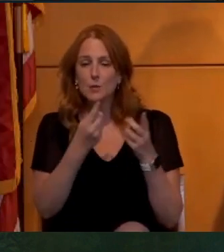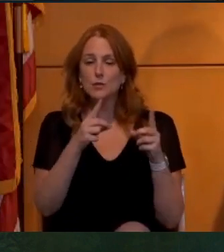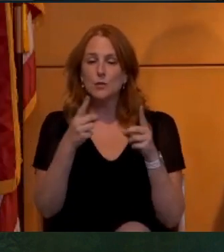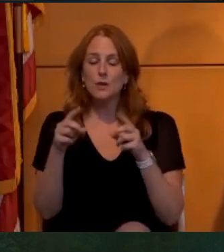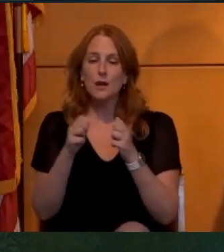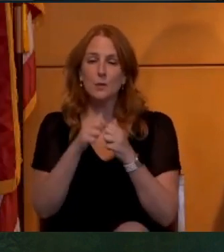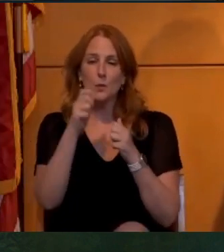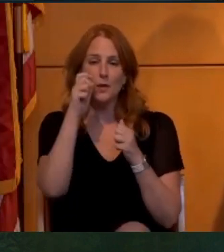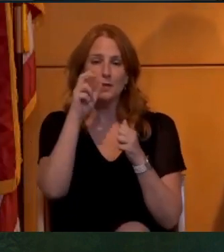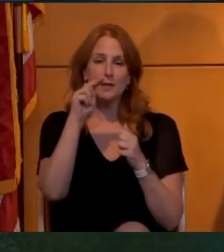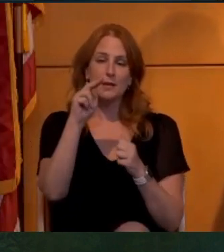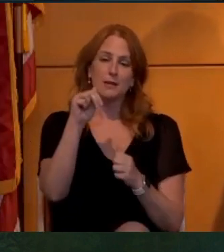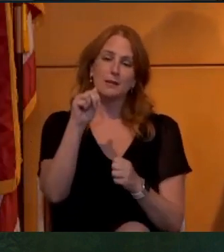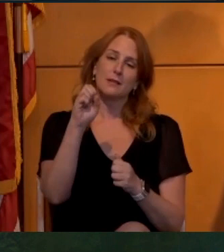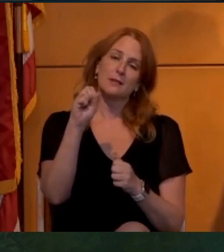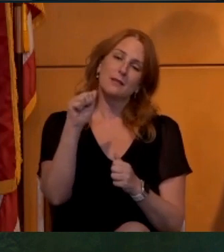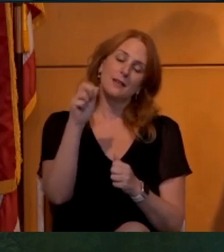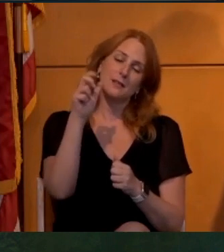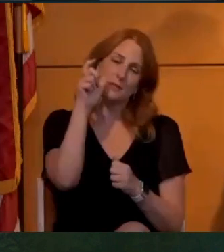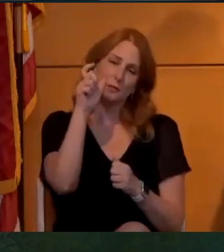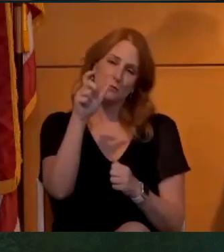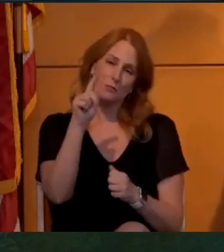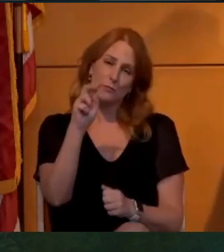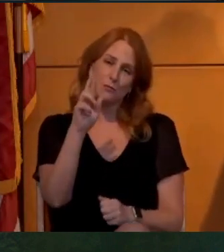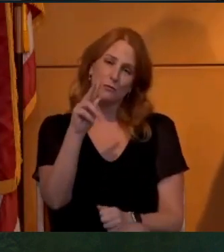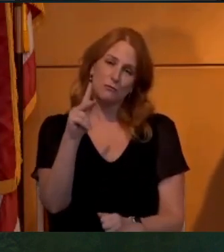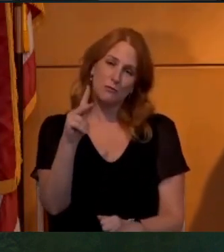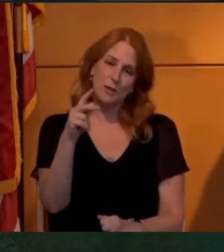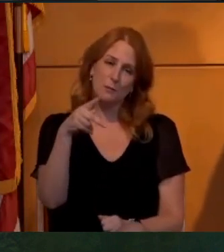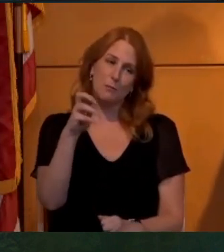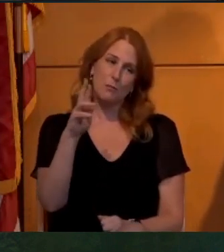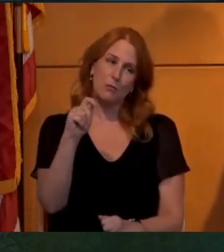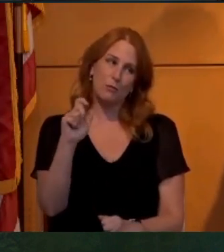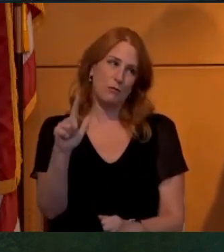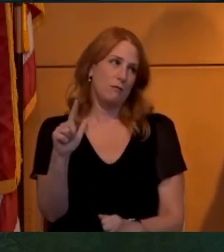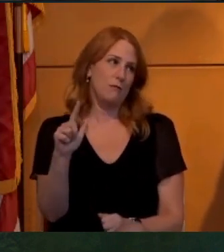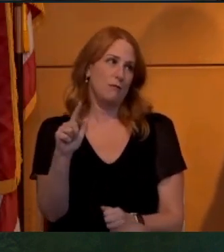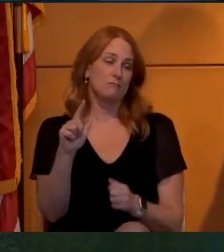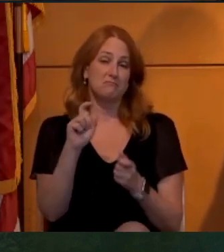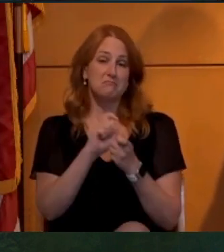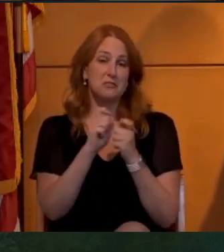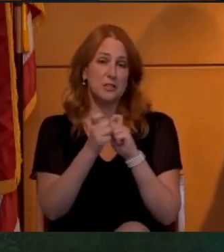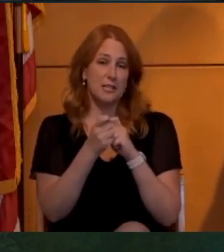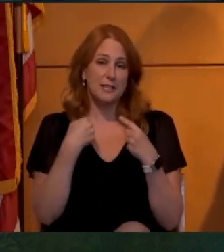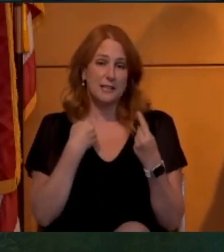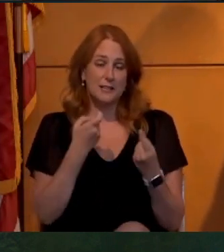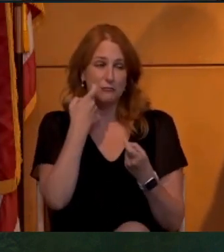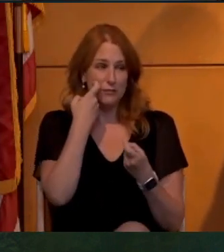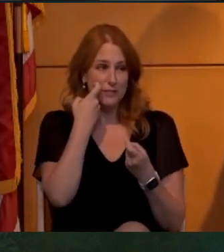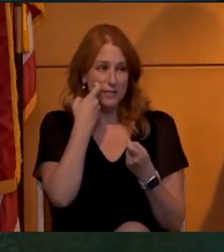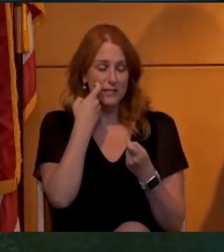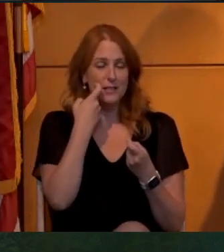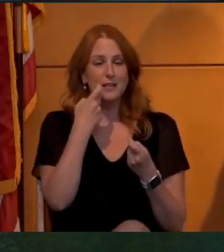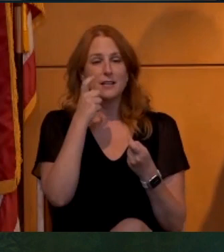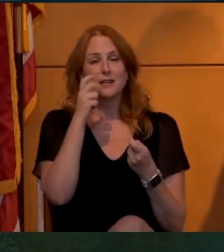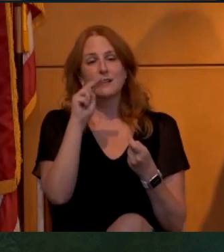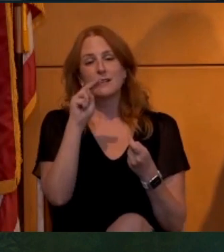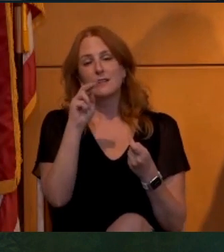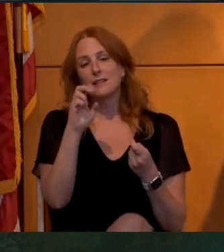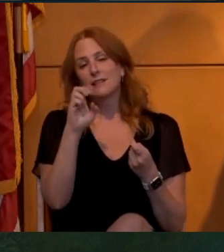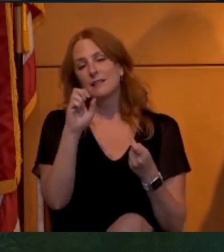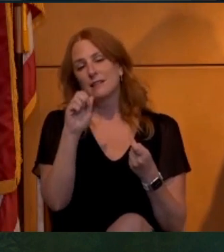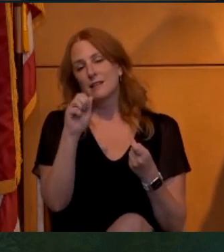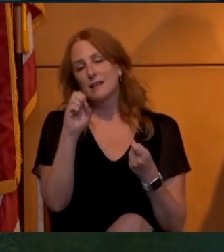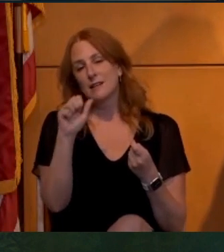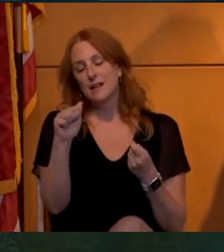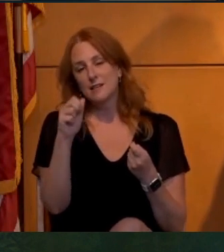Moontrek portal. There have been some changes. So NASA's Moontrek is one of a family of portals in